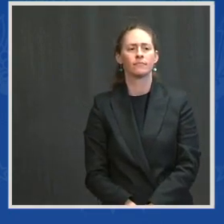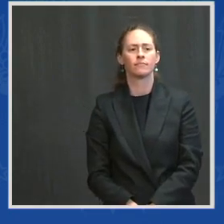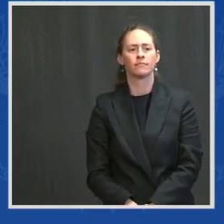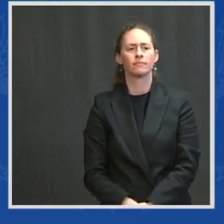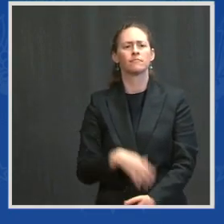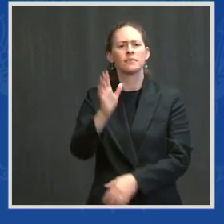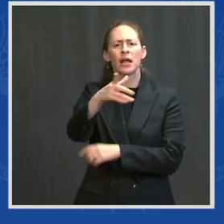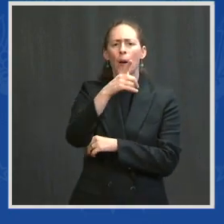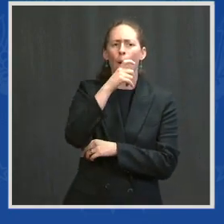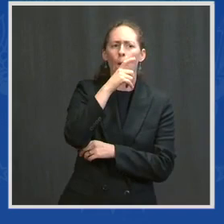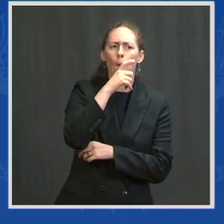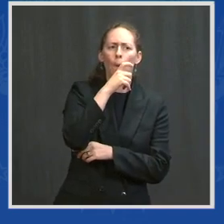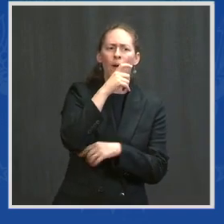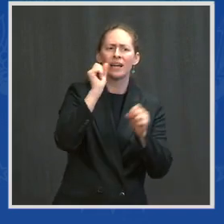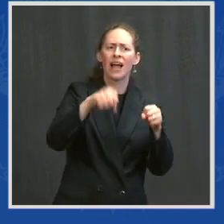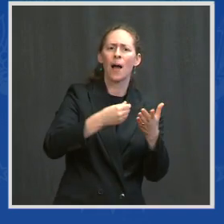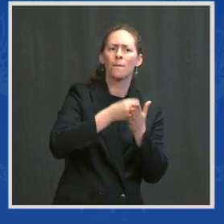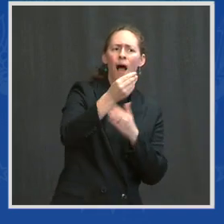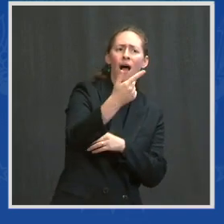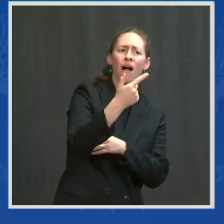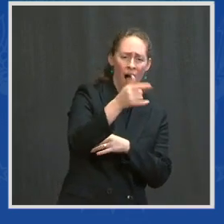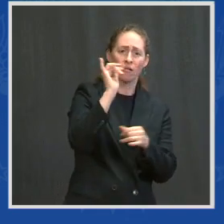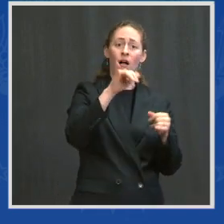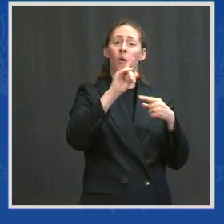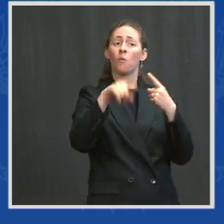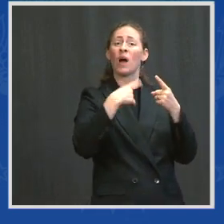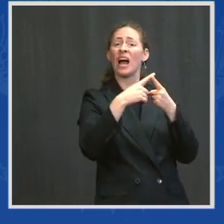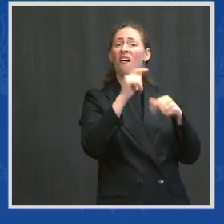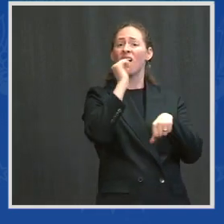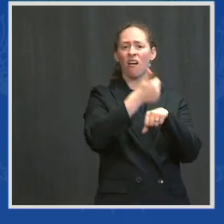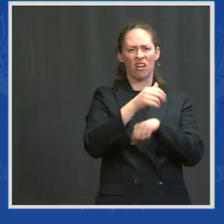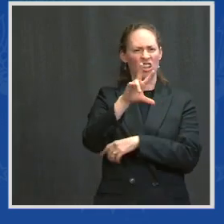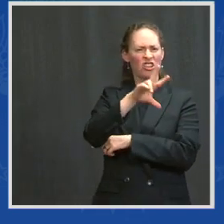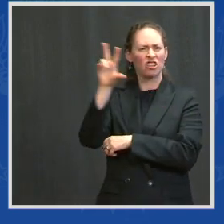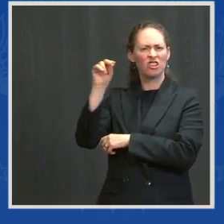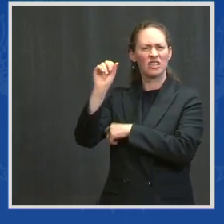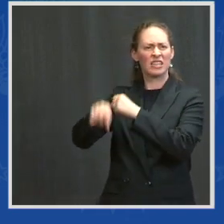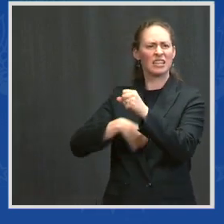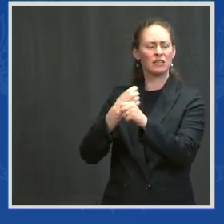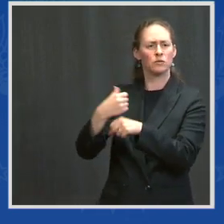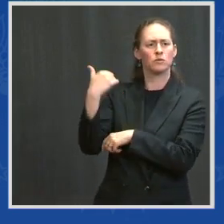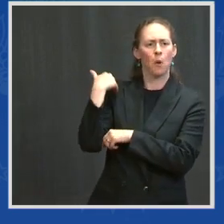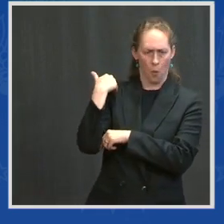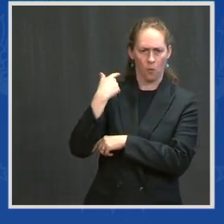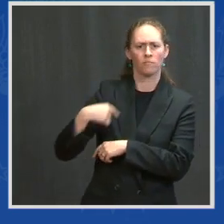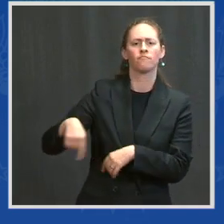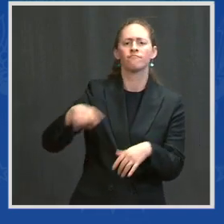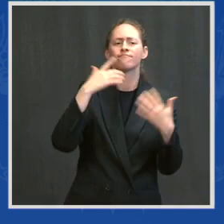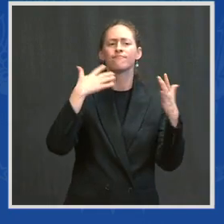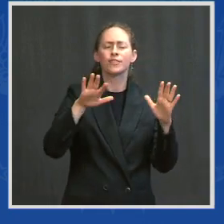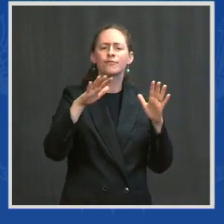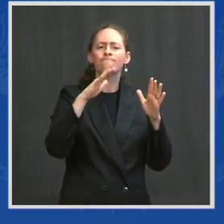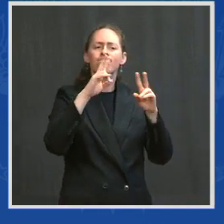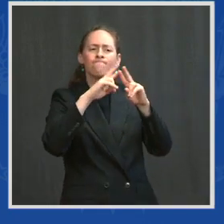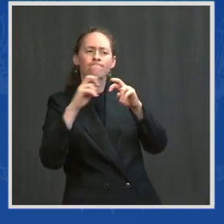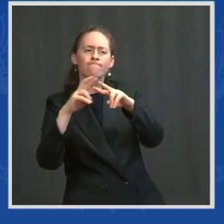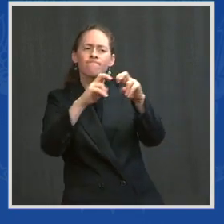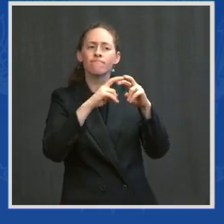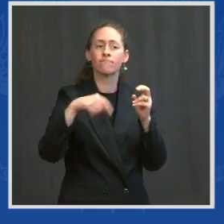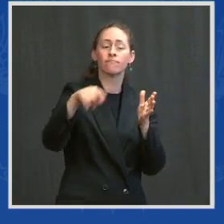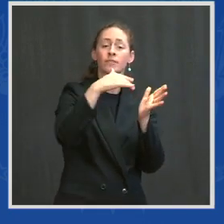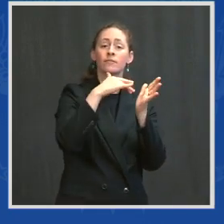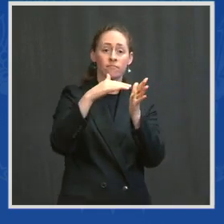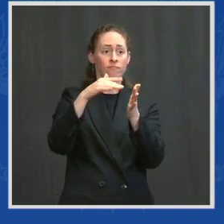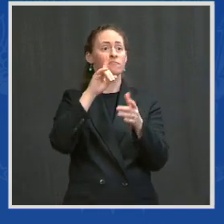5% of gun dealers, turns out, in the study we did, showed that 90% of illegal guns